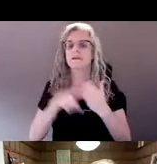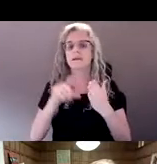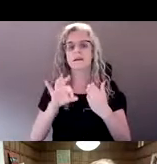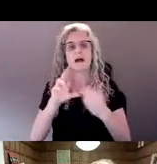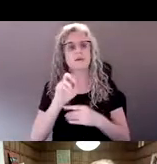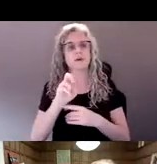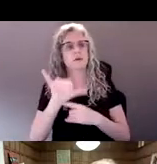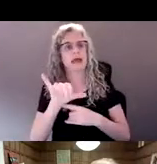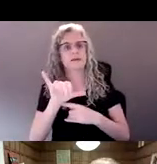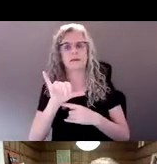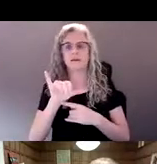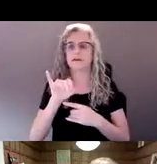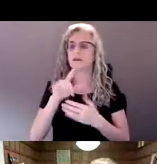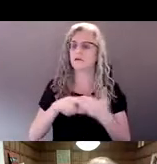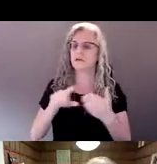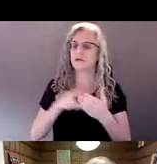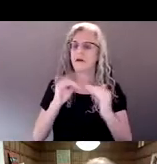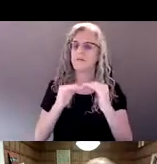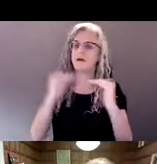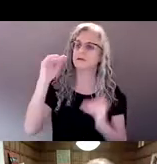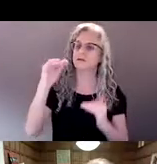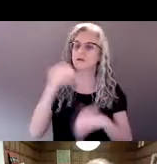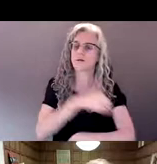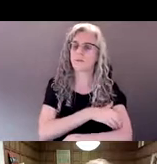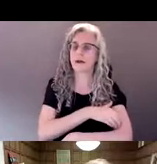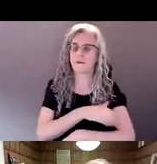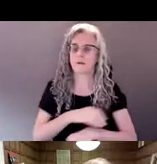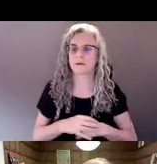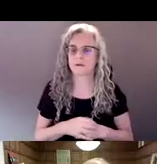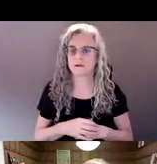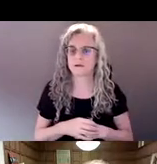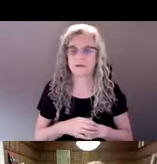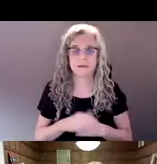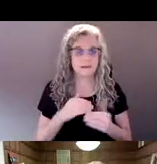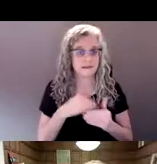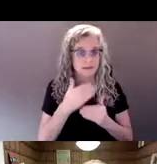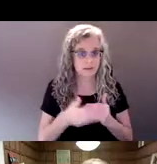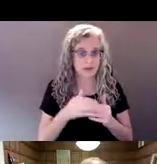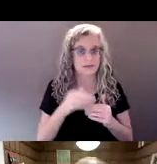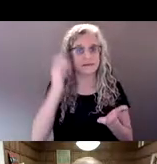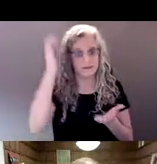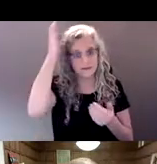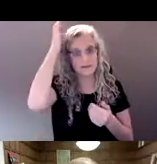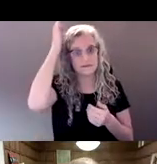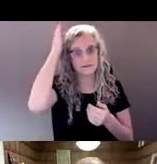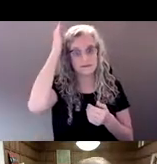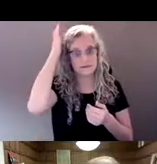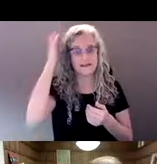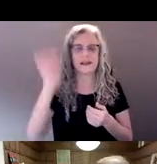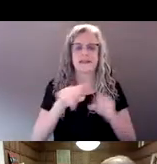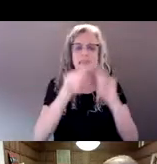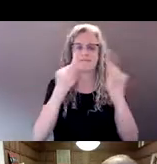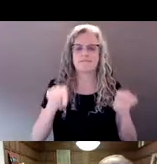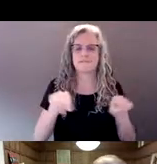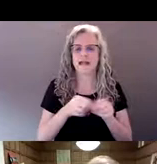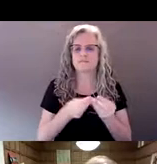realities of unjust power in the present. If I could have the next slide, which is a flyer that appeared on